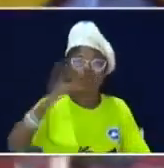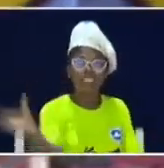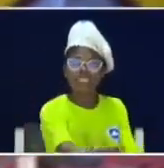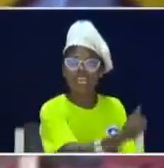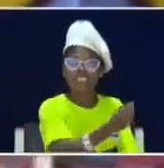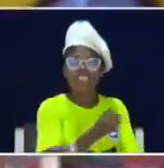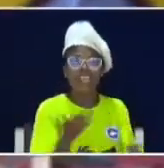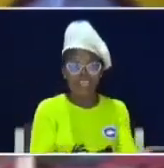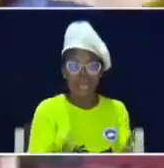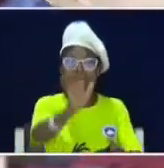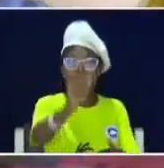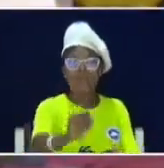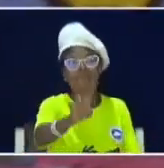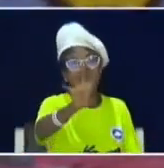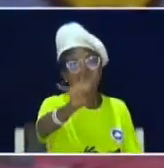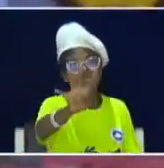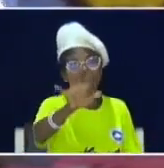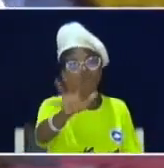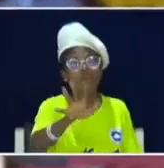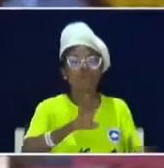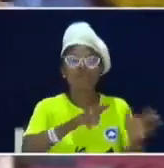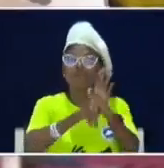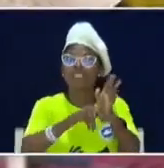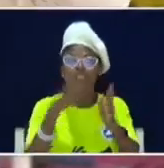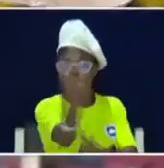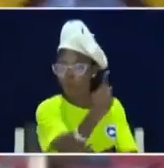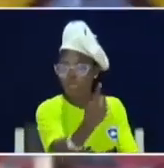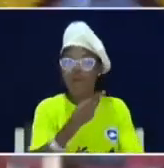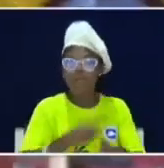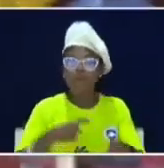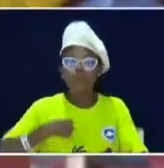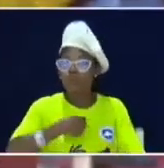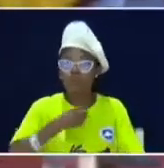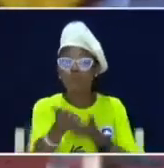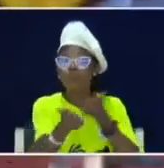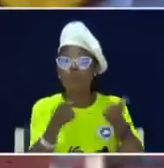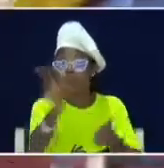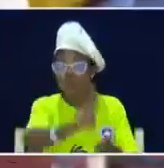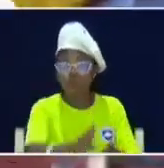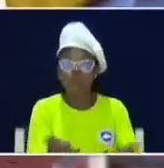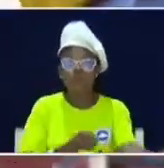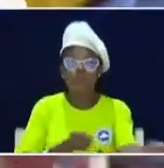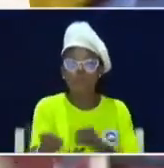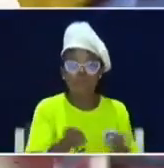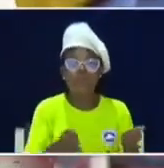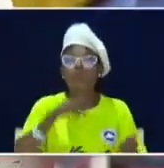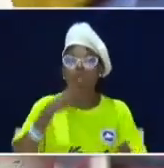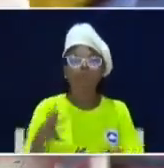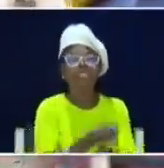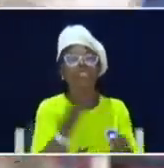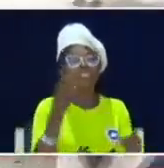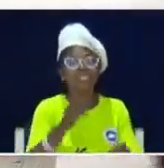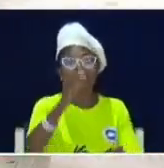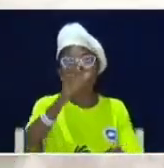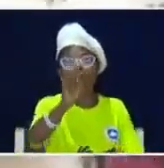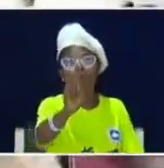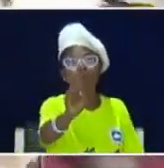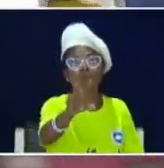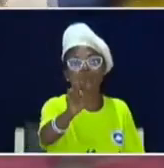the aircraft will fly high, even as the aircraft will fly speedily, so was his